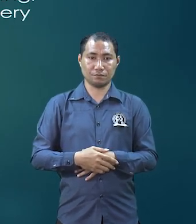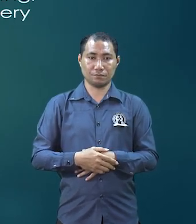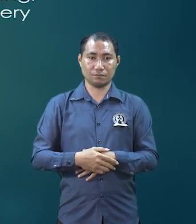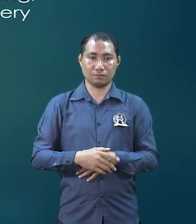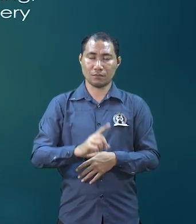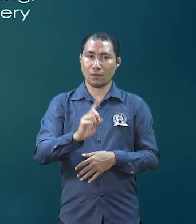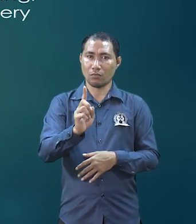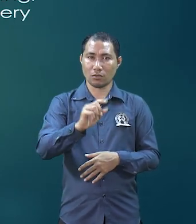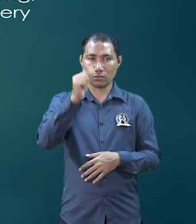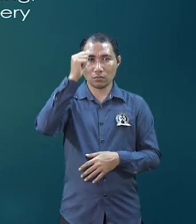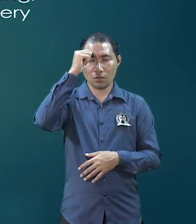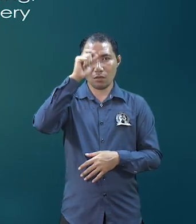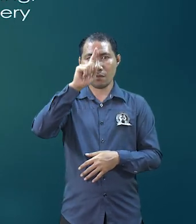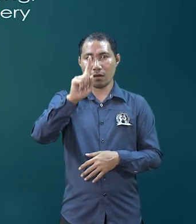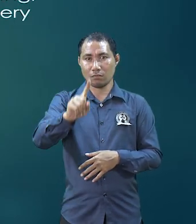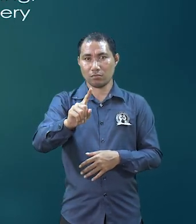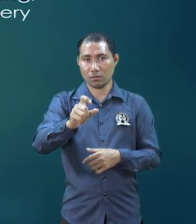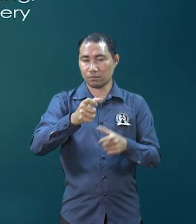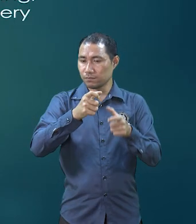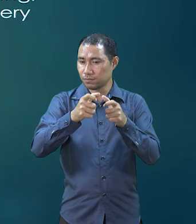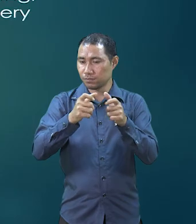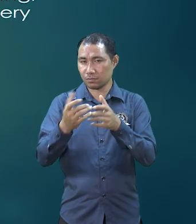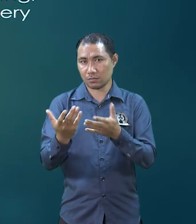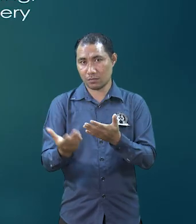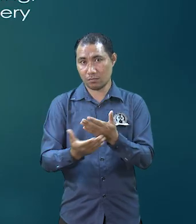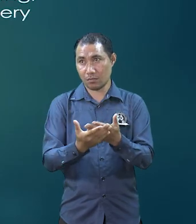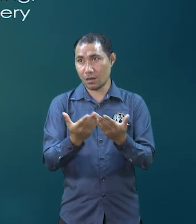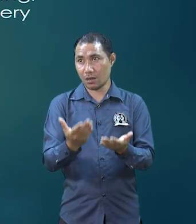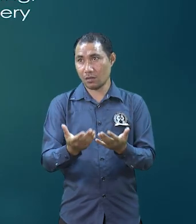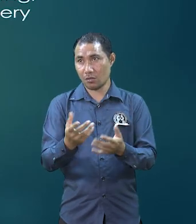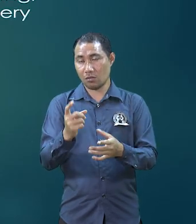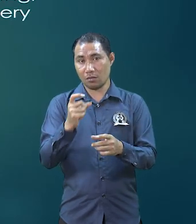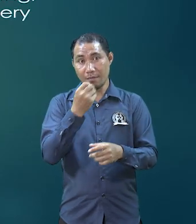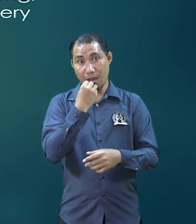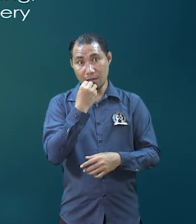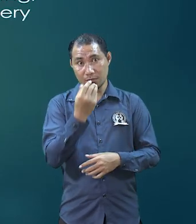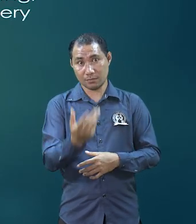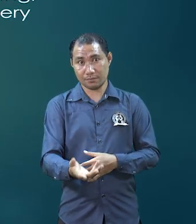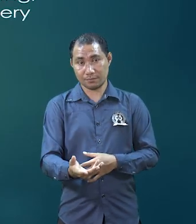What do you know about food handling, or what is food handling?